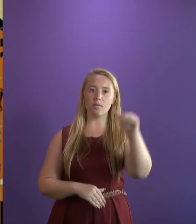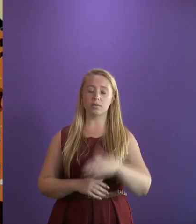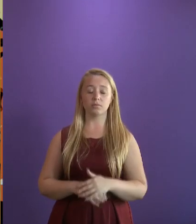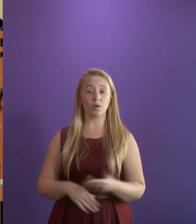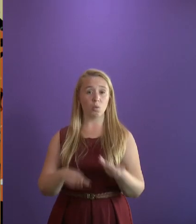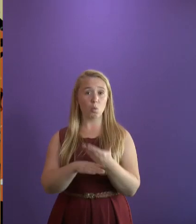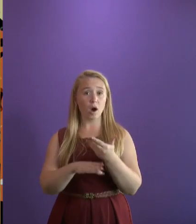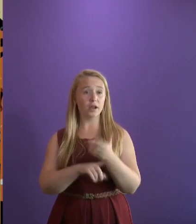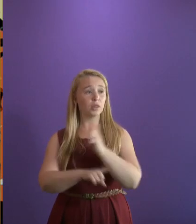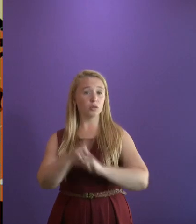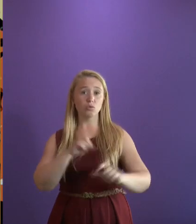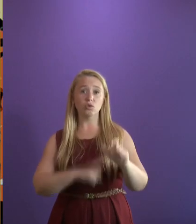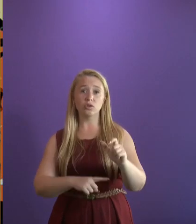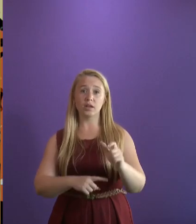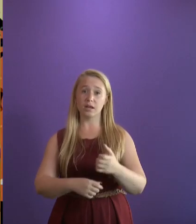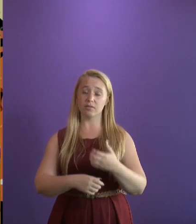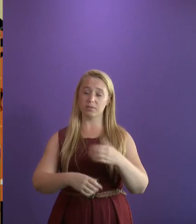in the community out there.